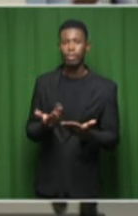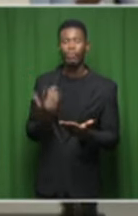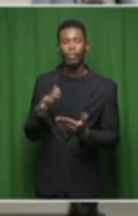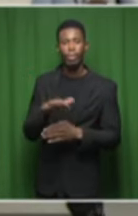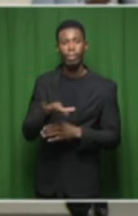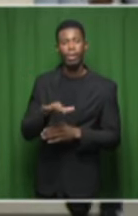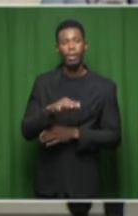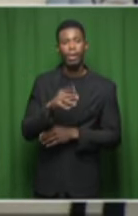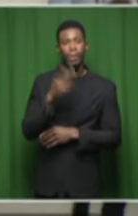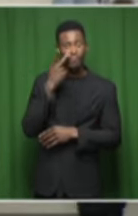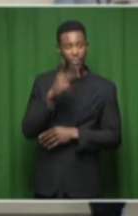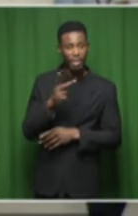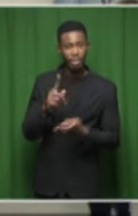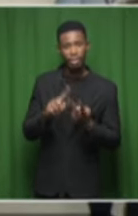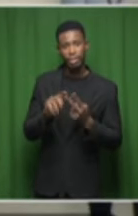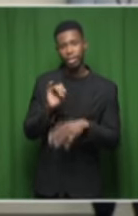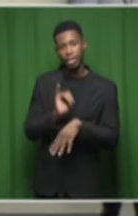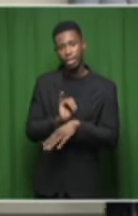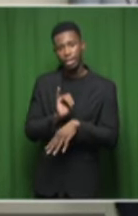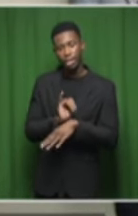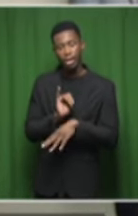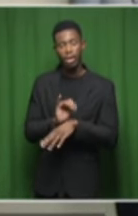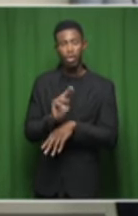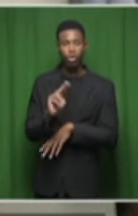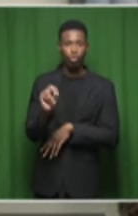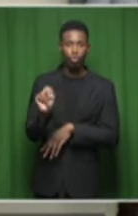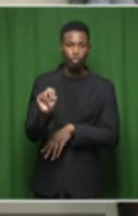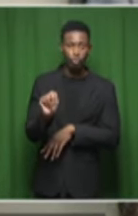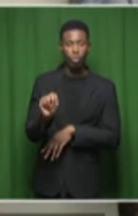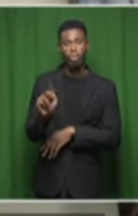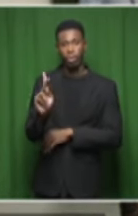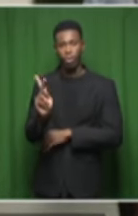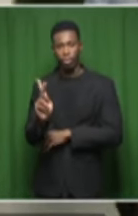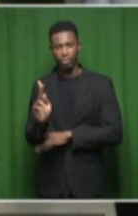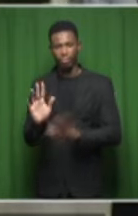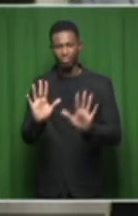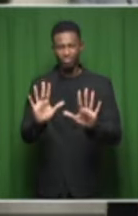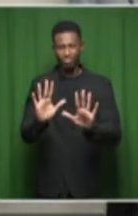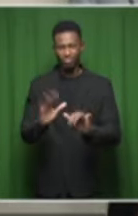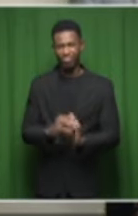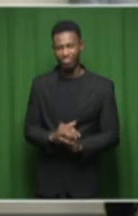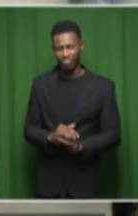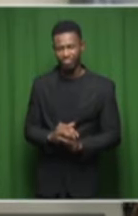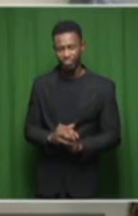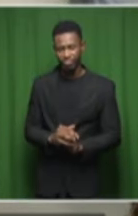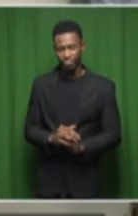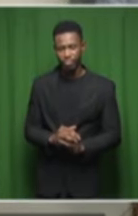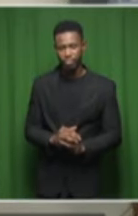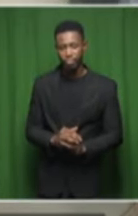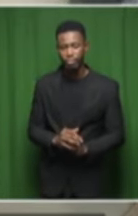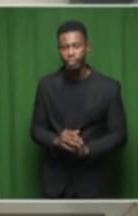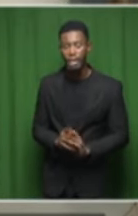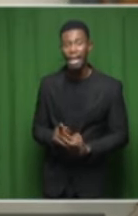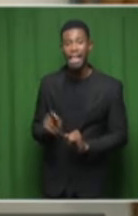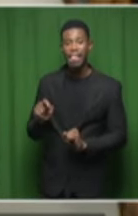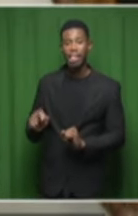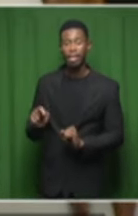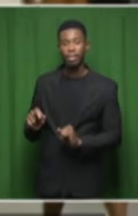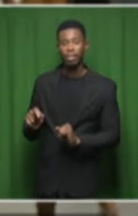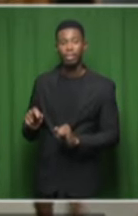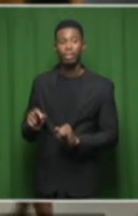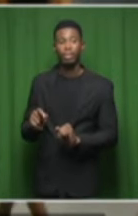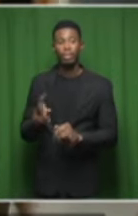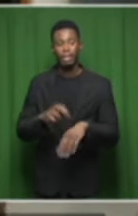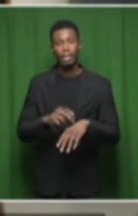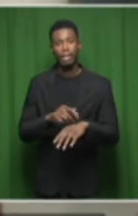Phoenix, Inanda, Ntuzuma, and KwaMashu. I think we are a referral facility, which means